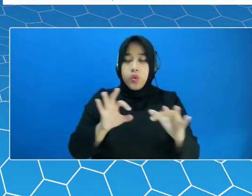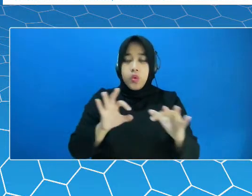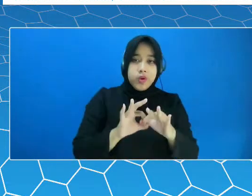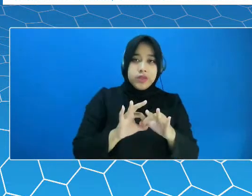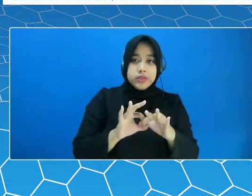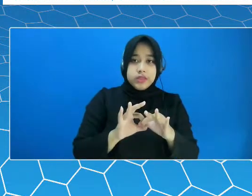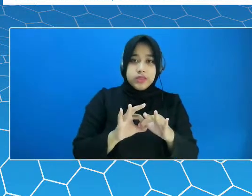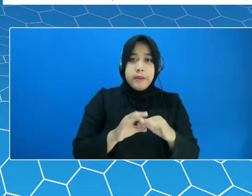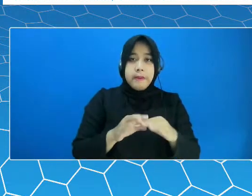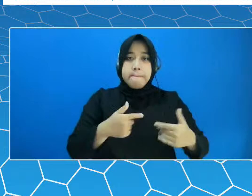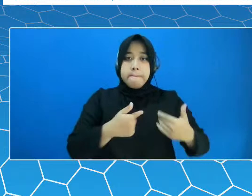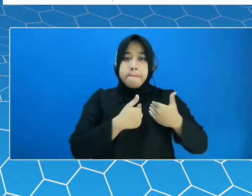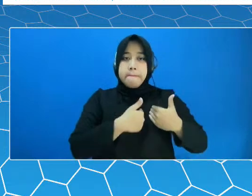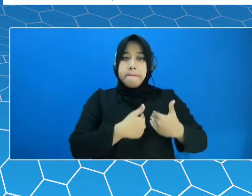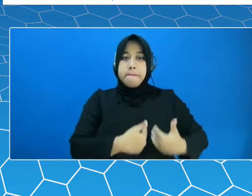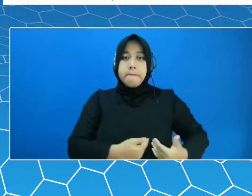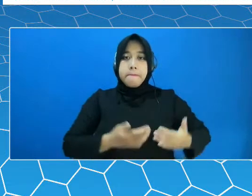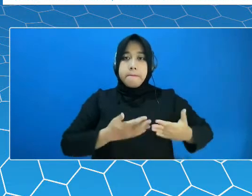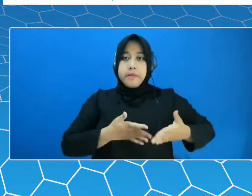please.